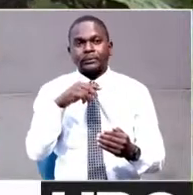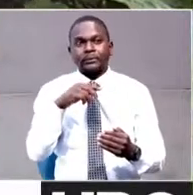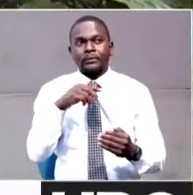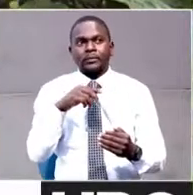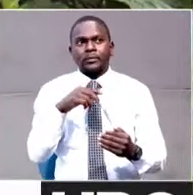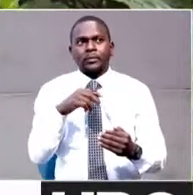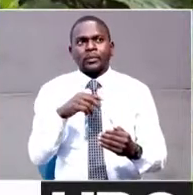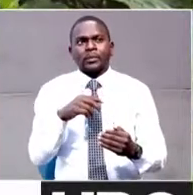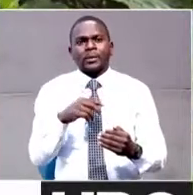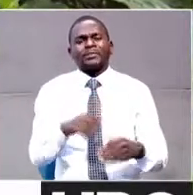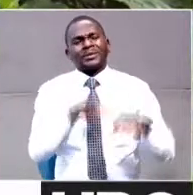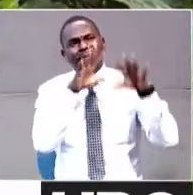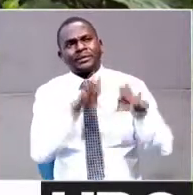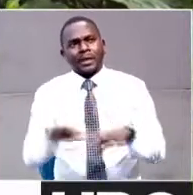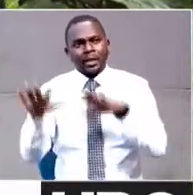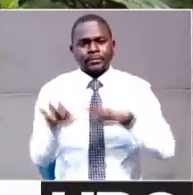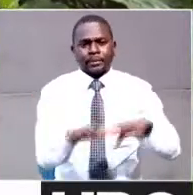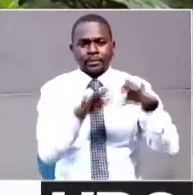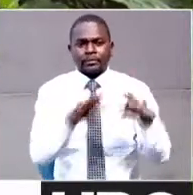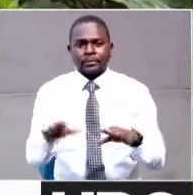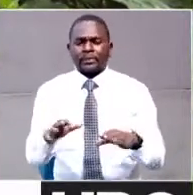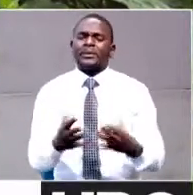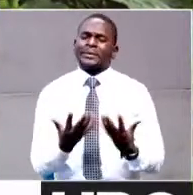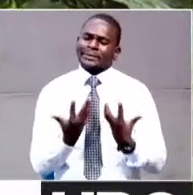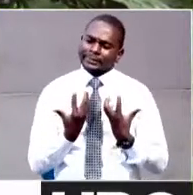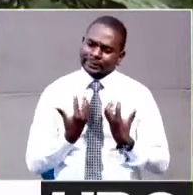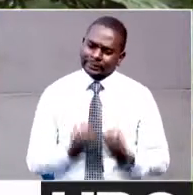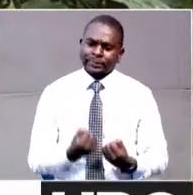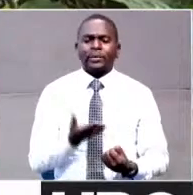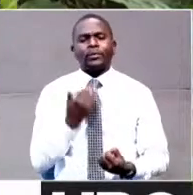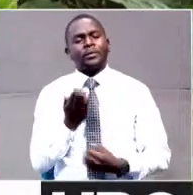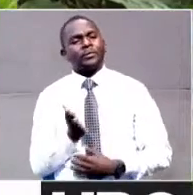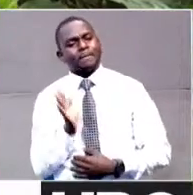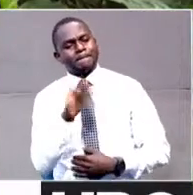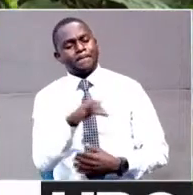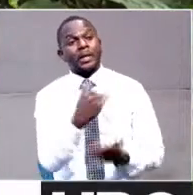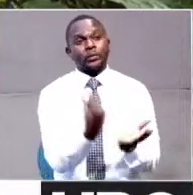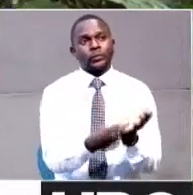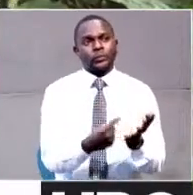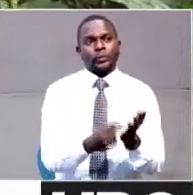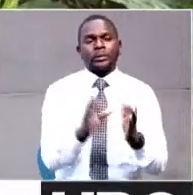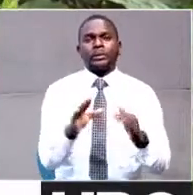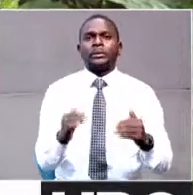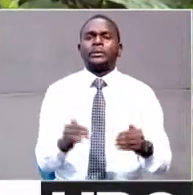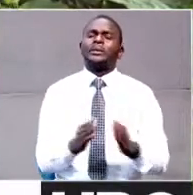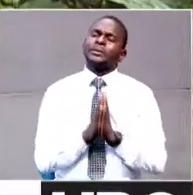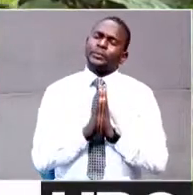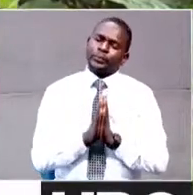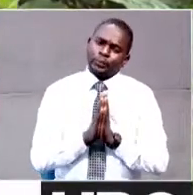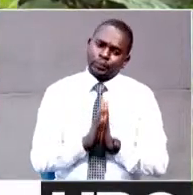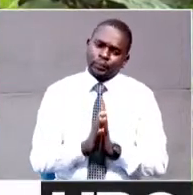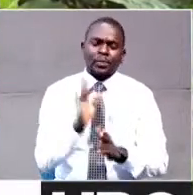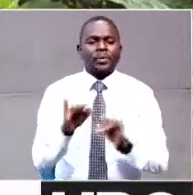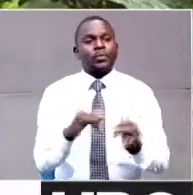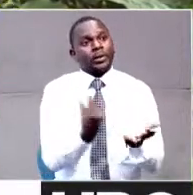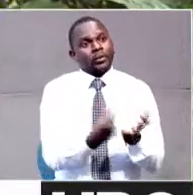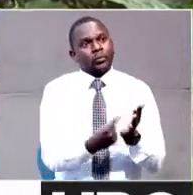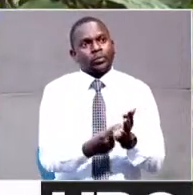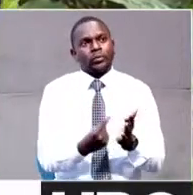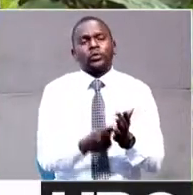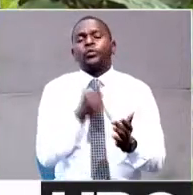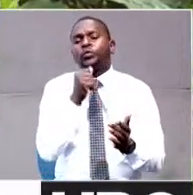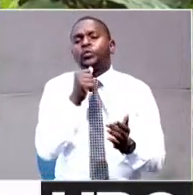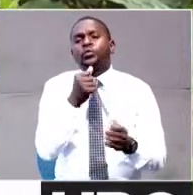she has been mistreated, she's miserable, she wants to come back home, and she was like, please, people in Uganda,